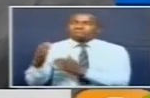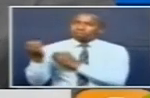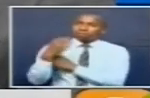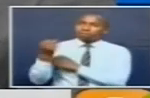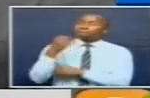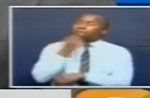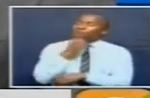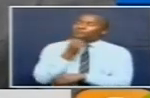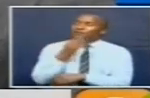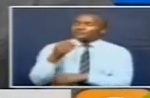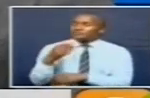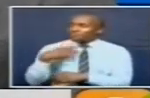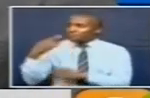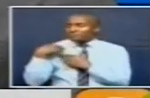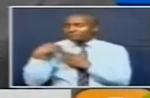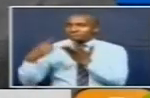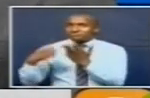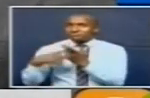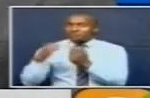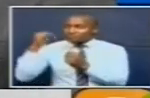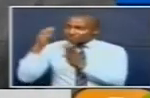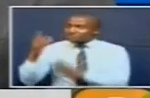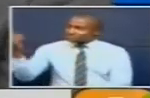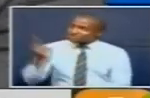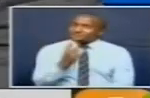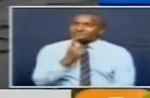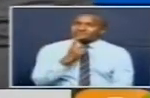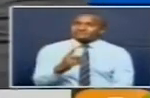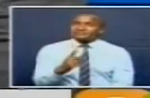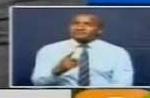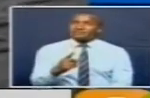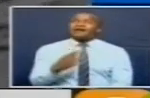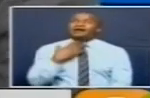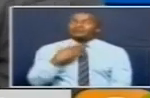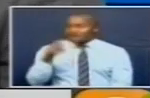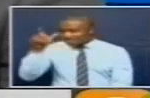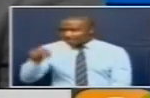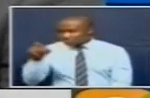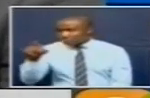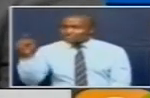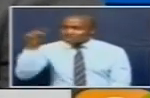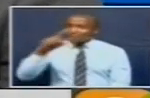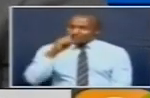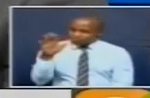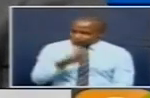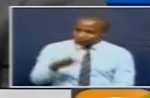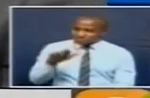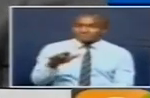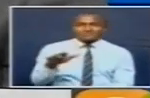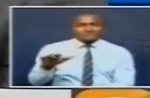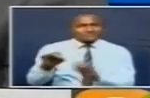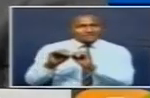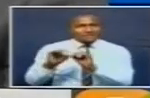returning officers. The politicians will come to you and say, please, send me a certain type of person in my particular place. It tells you something.